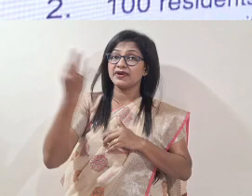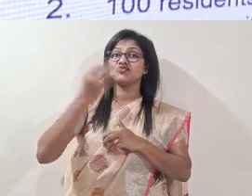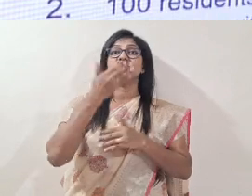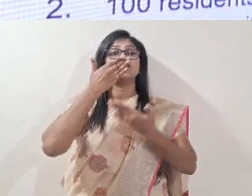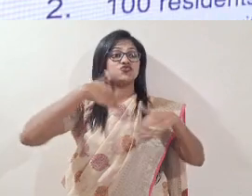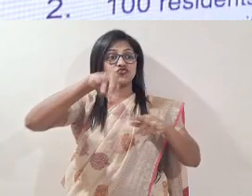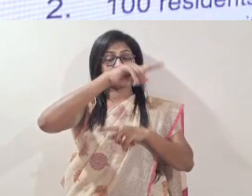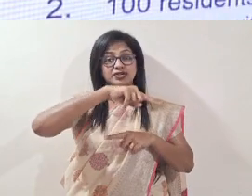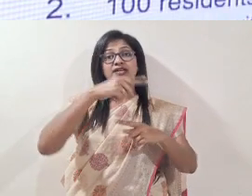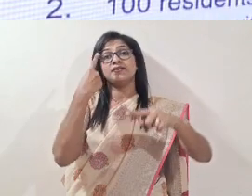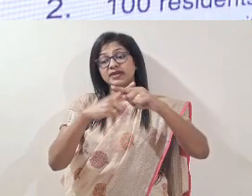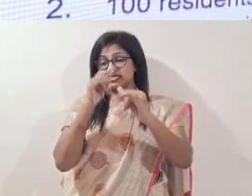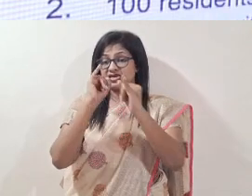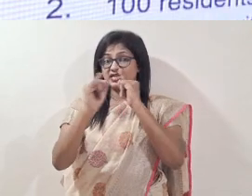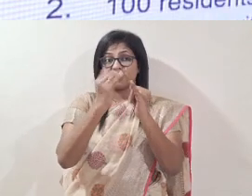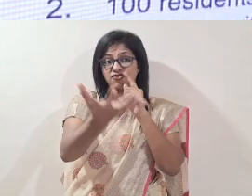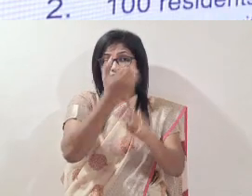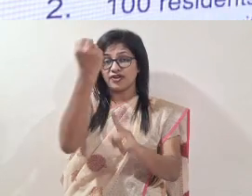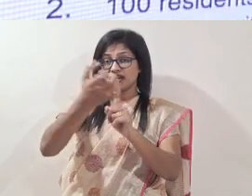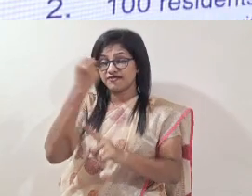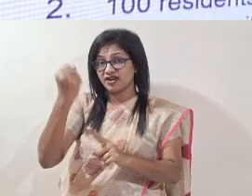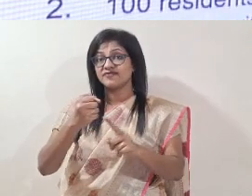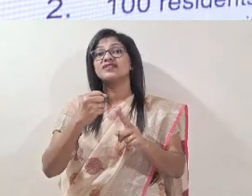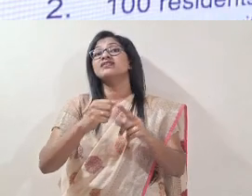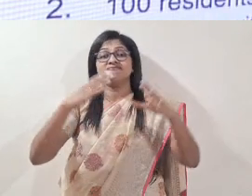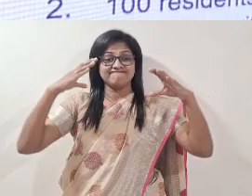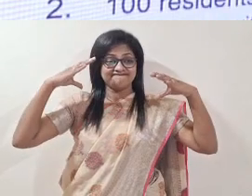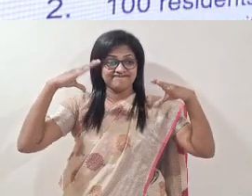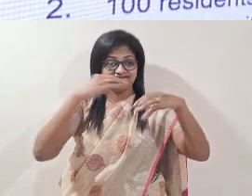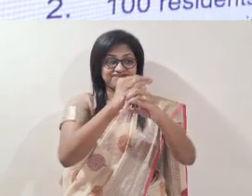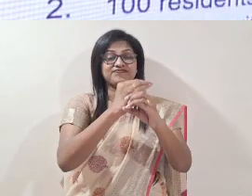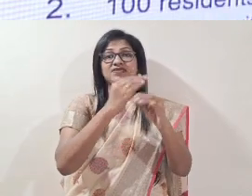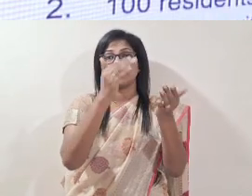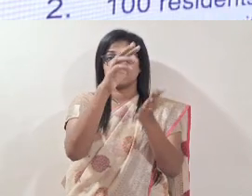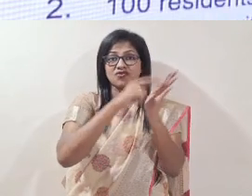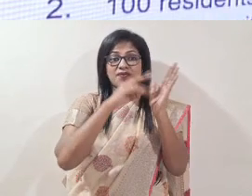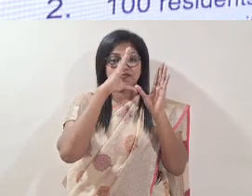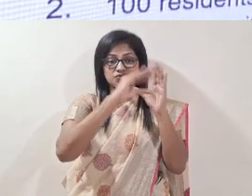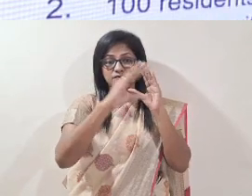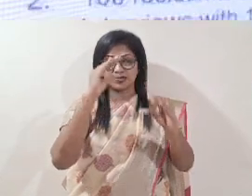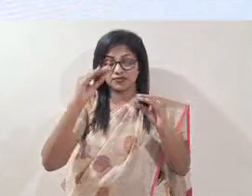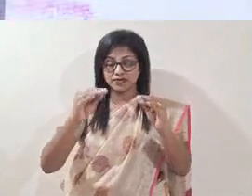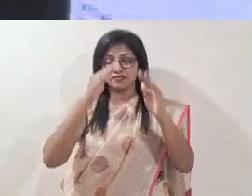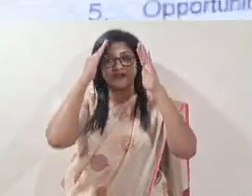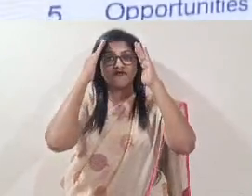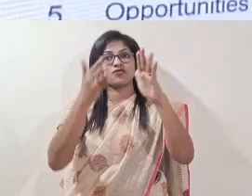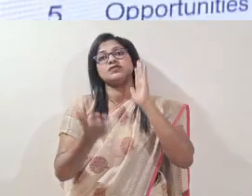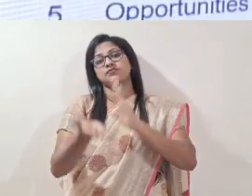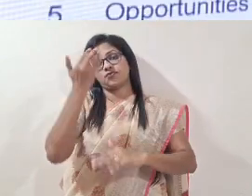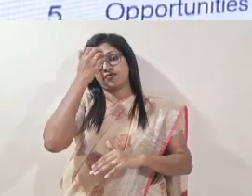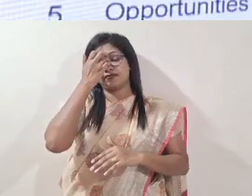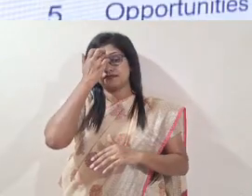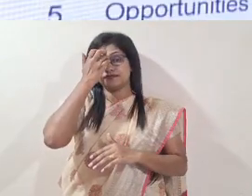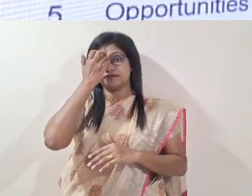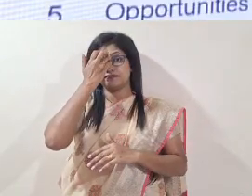students, and interviews revealed that concerns over density focused approaches.